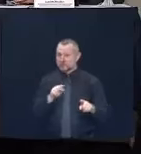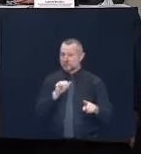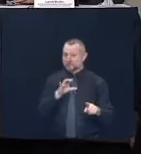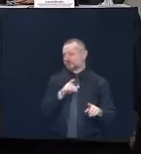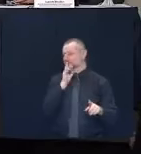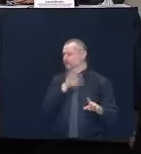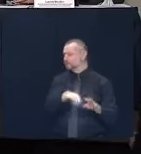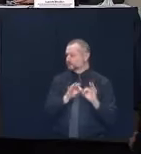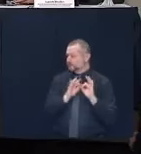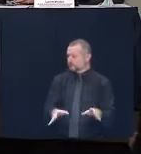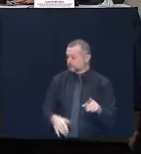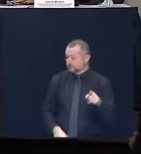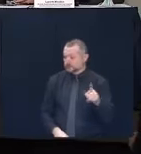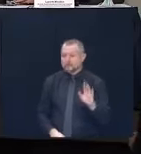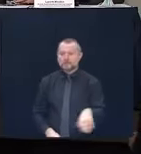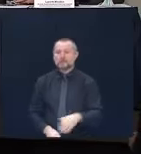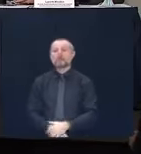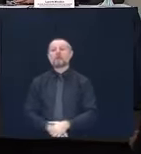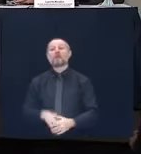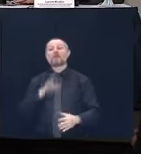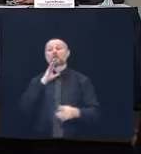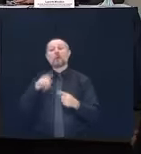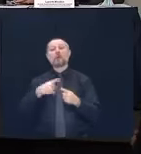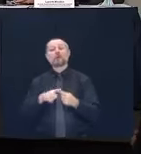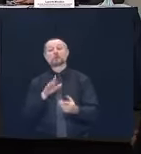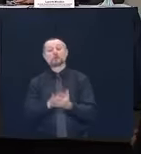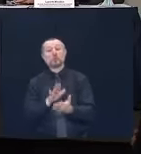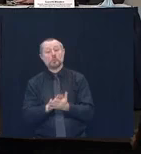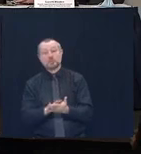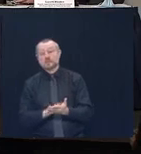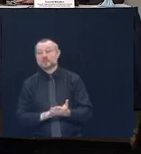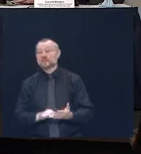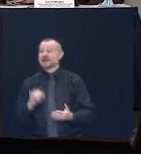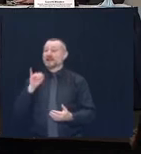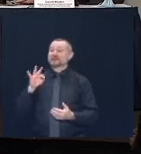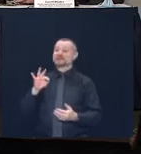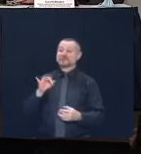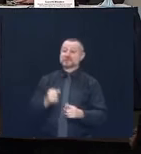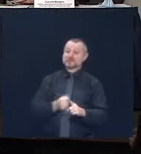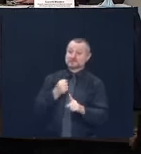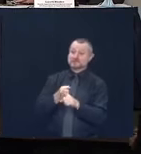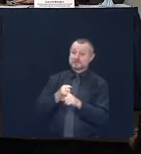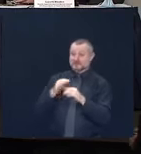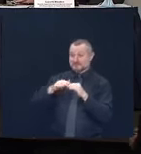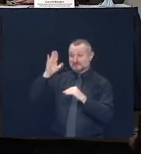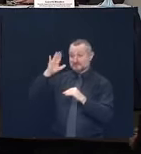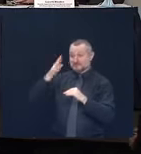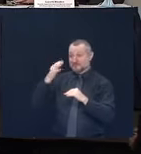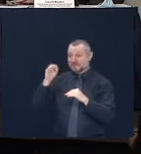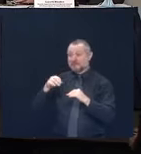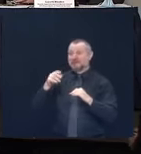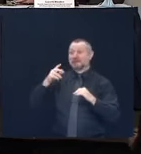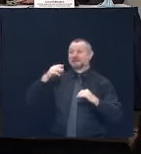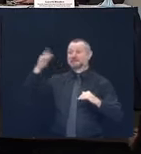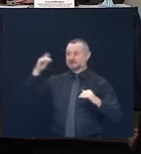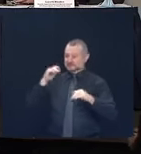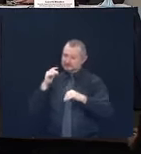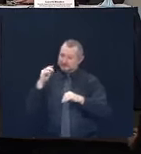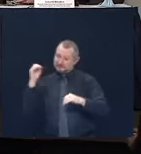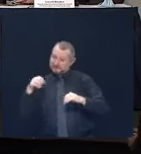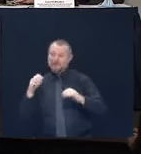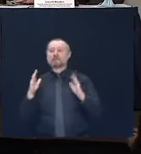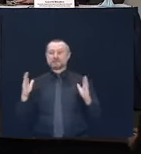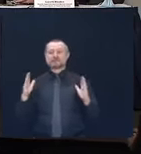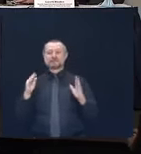Yes? On schools, if New York City hits 3% for 10 straight days by the state's numbers, theoretically that would